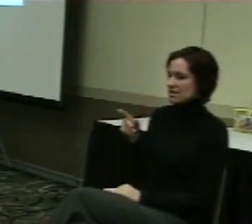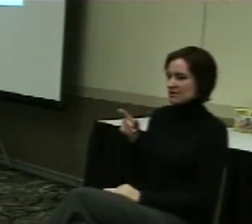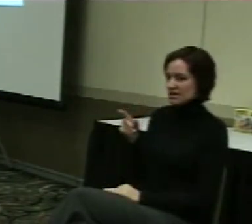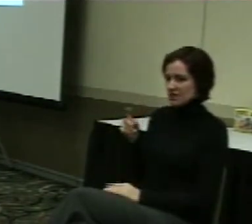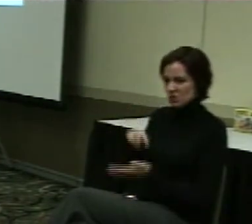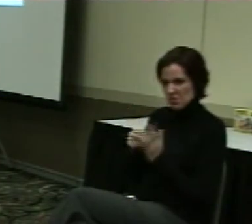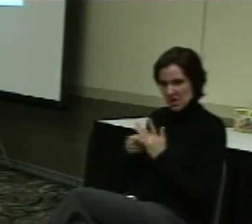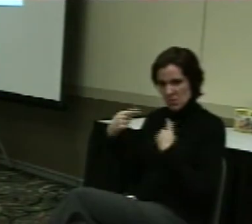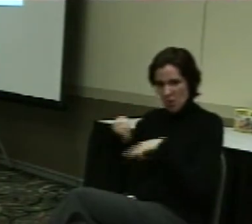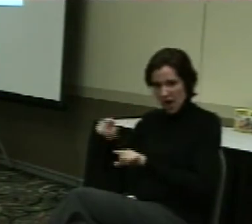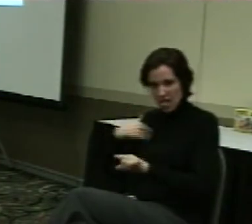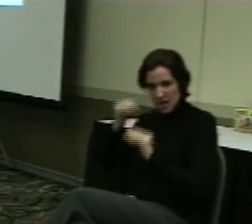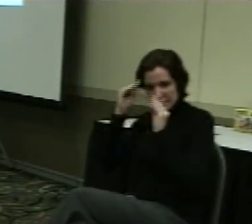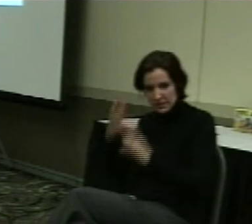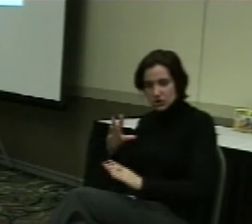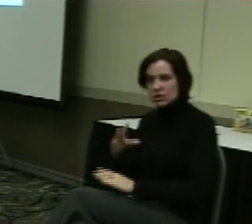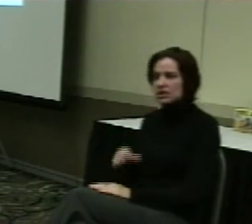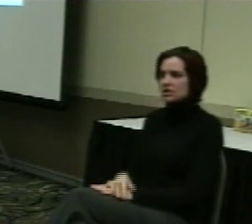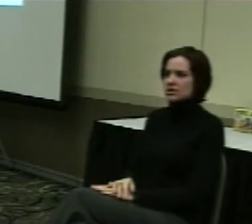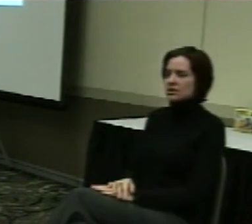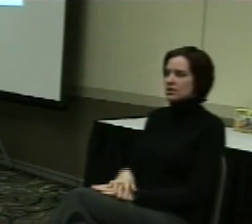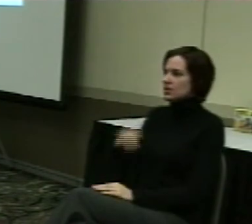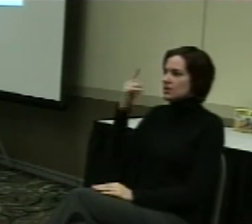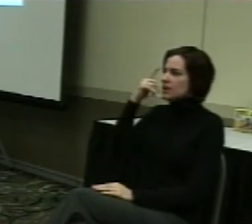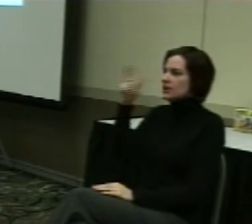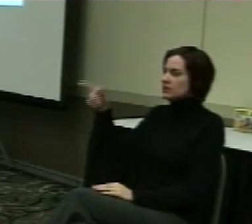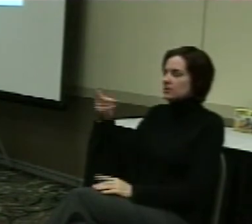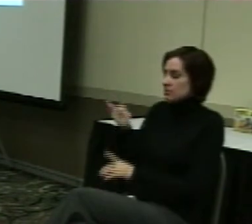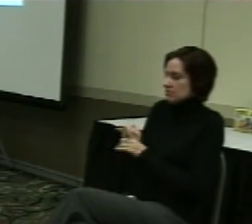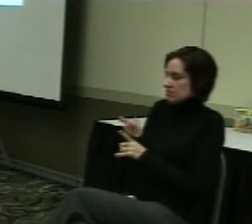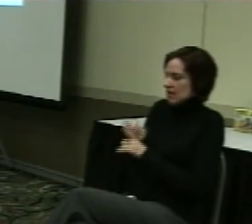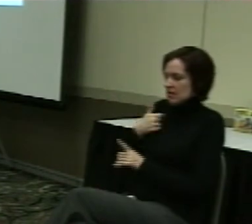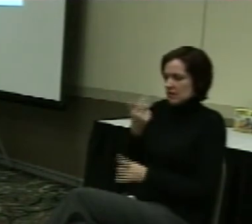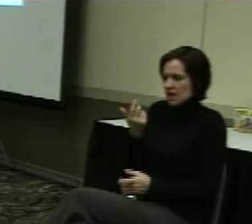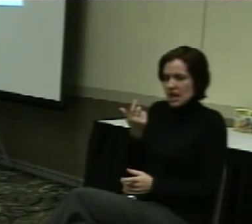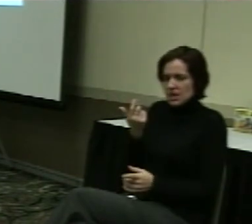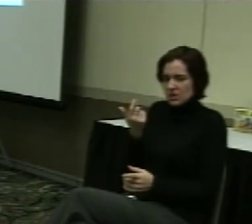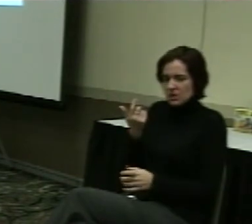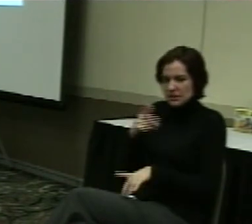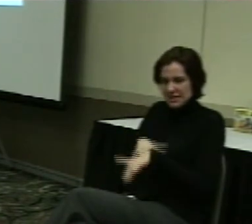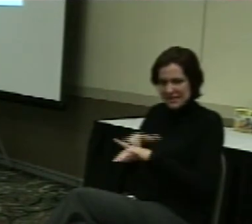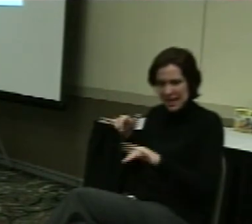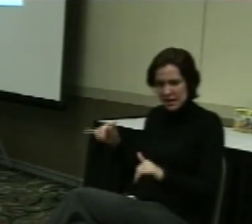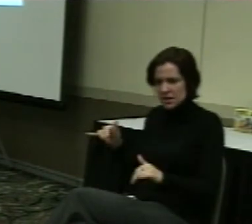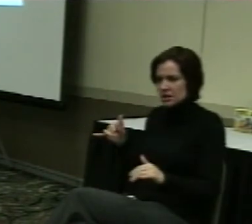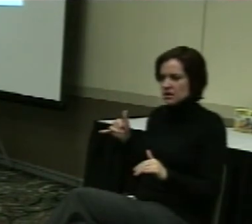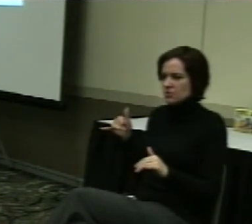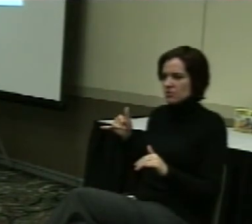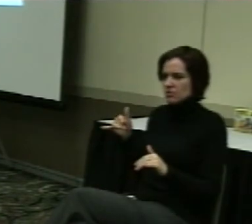I'm teaching?" Because she just couldn't wrap her head around being able to do both at the same time.